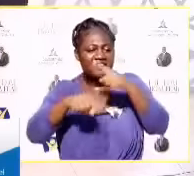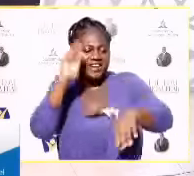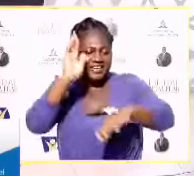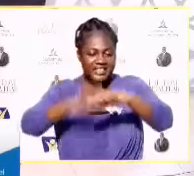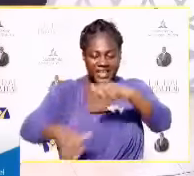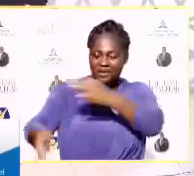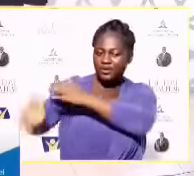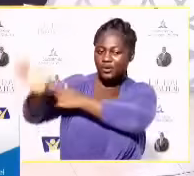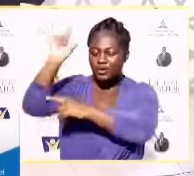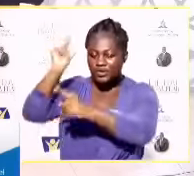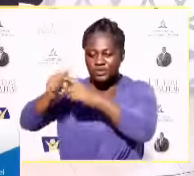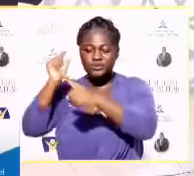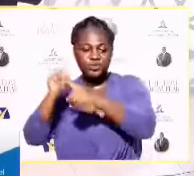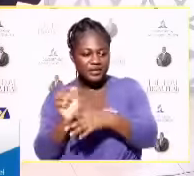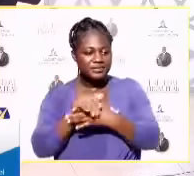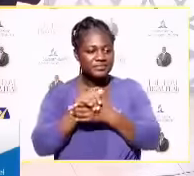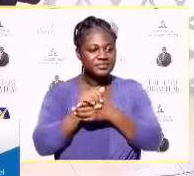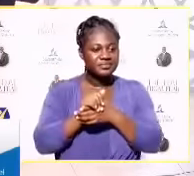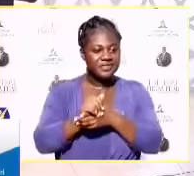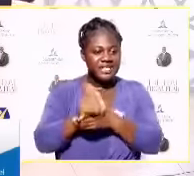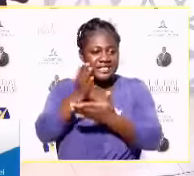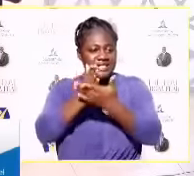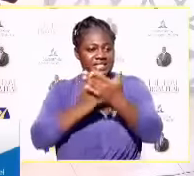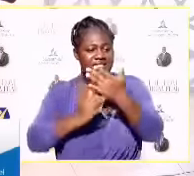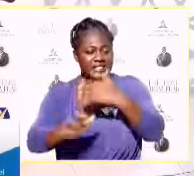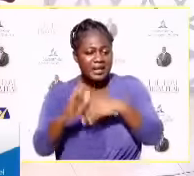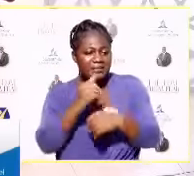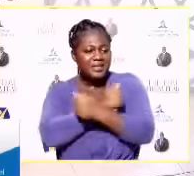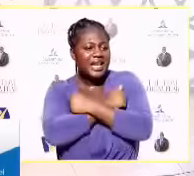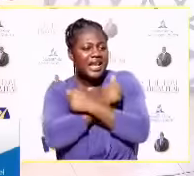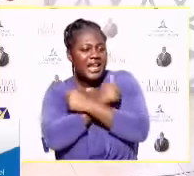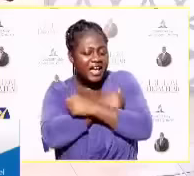Lovers of Manchester United more than lovers of God.